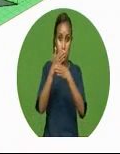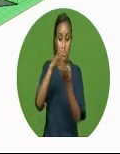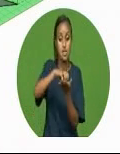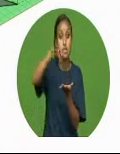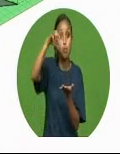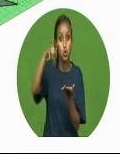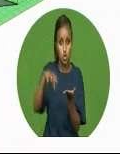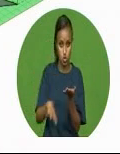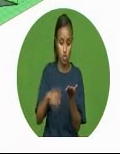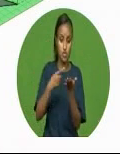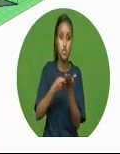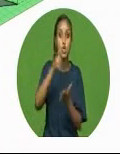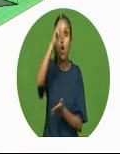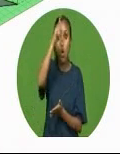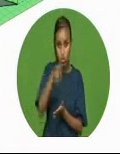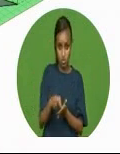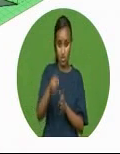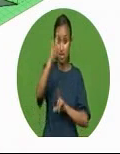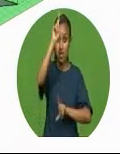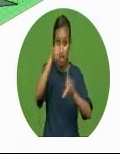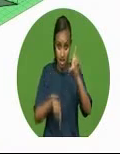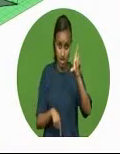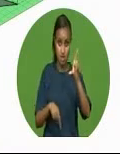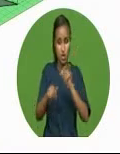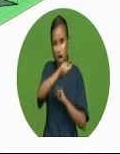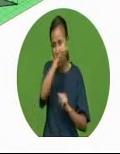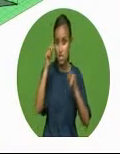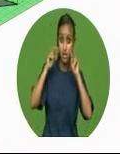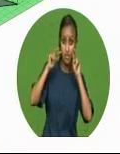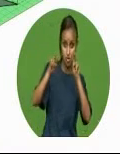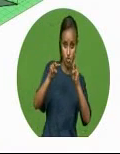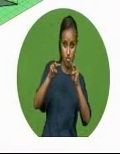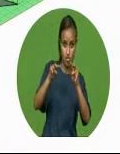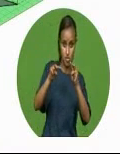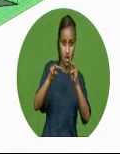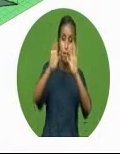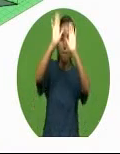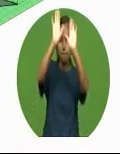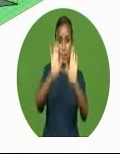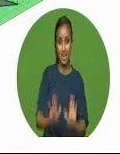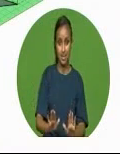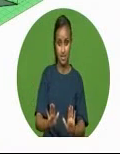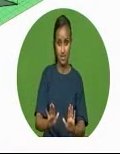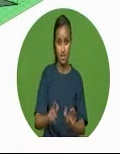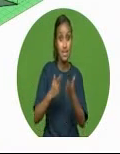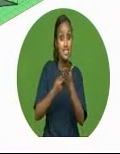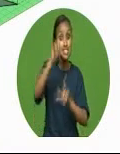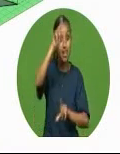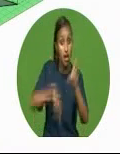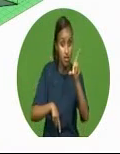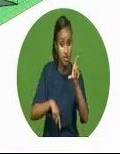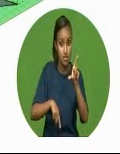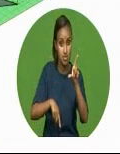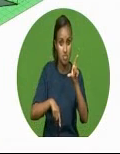Construct the projection of the horizontal line on the other view of the plane.